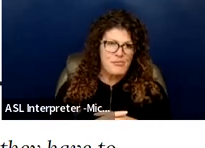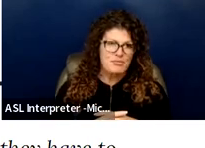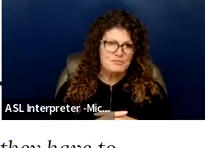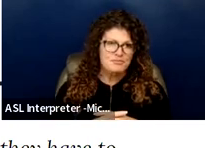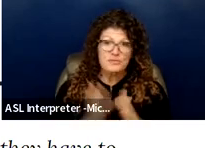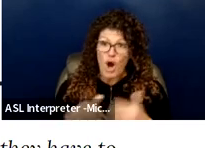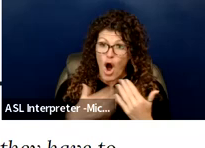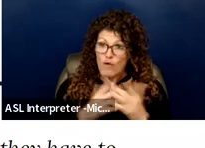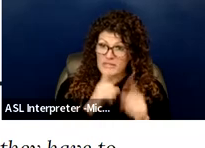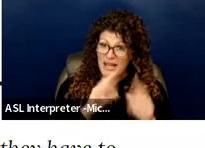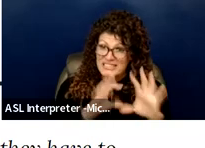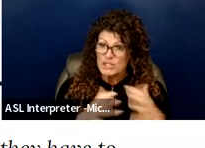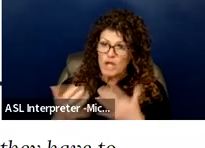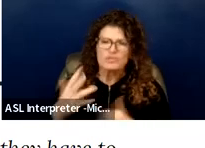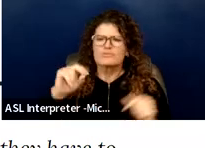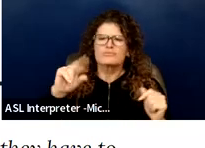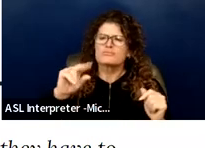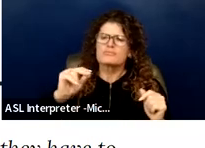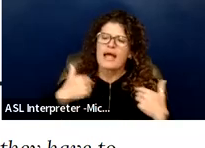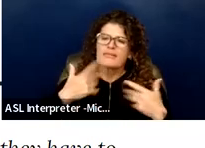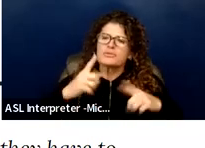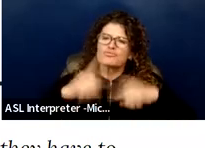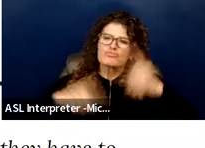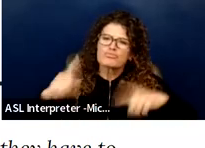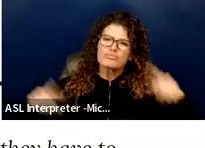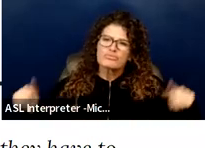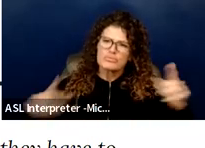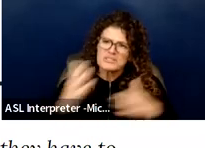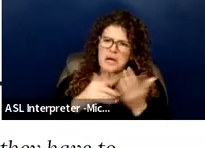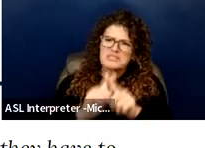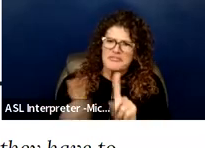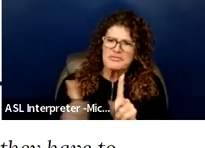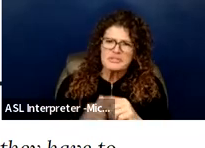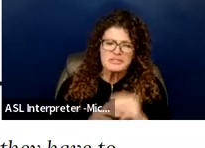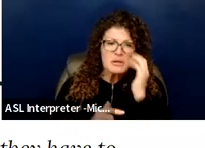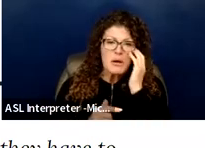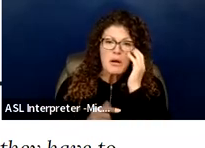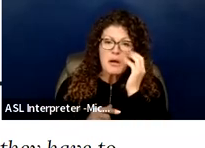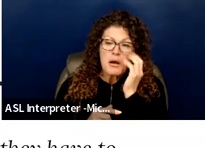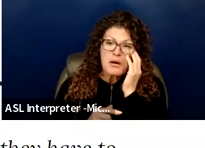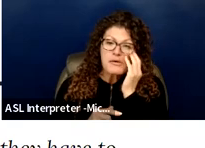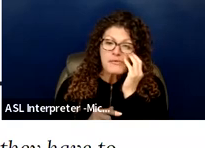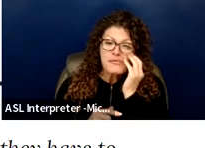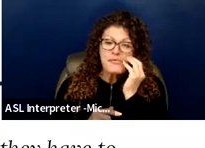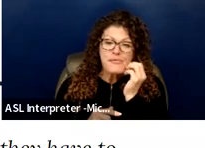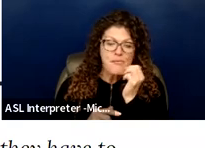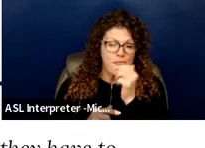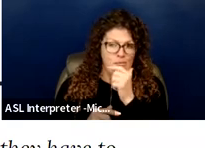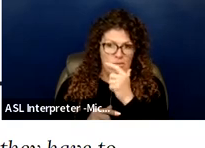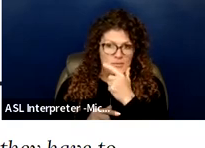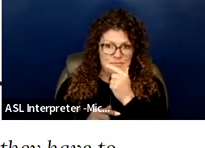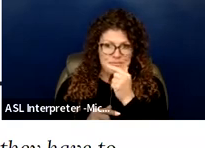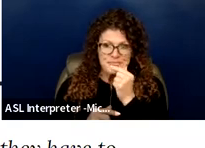There were some differences across items. So there were, you know,